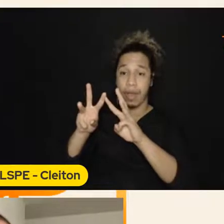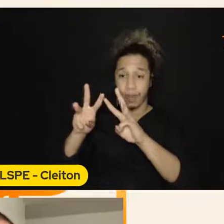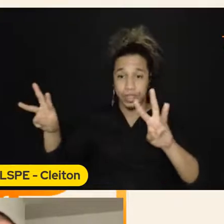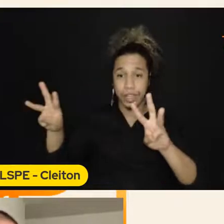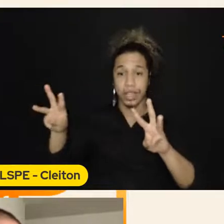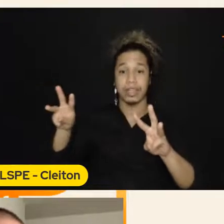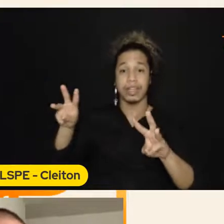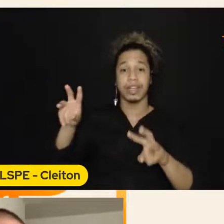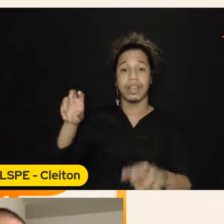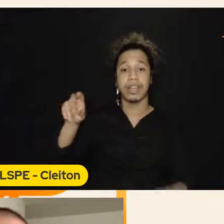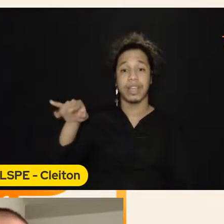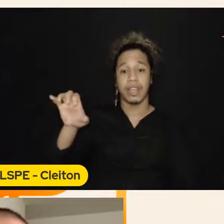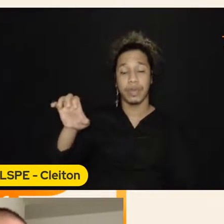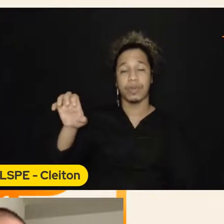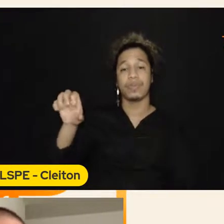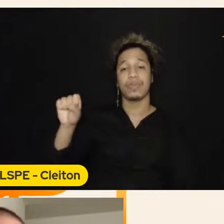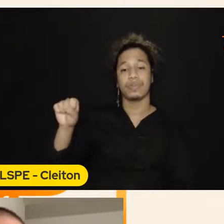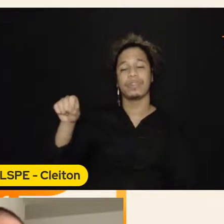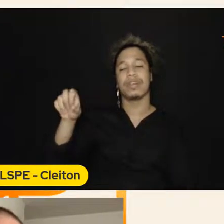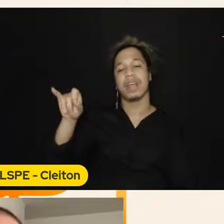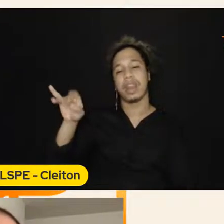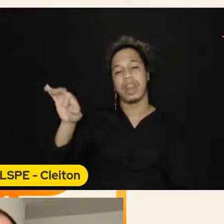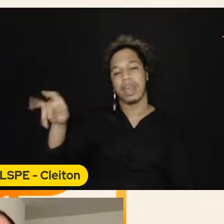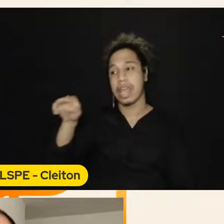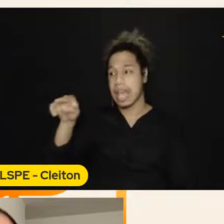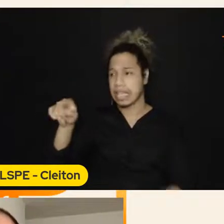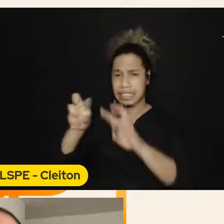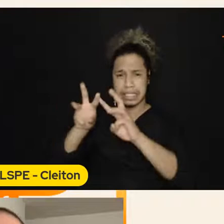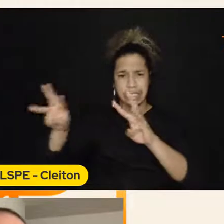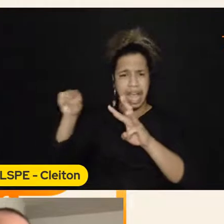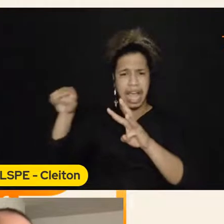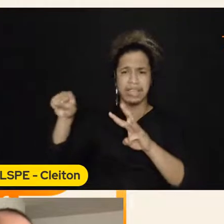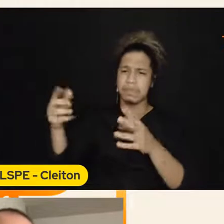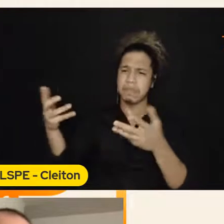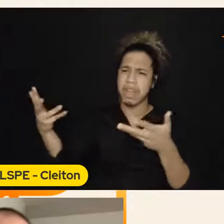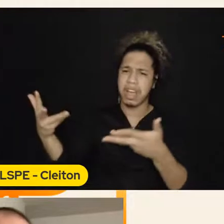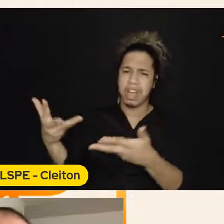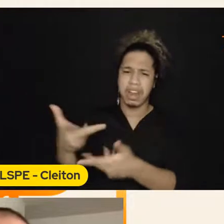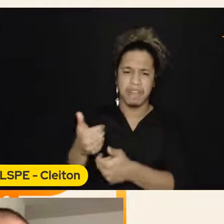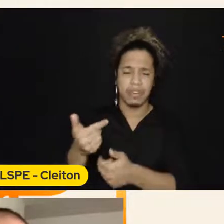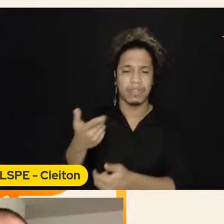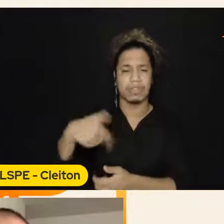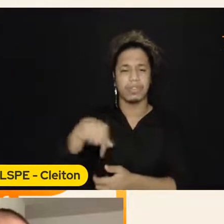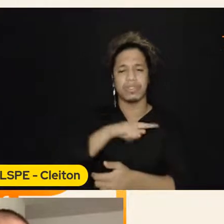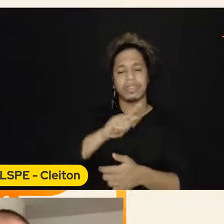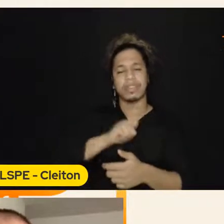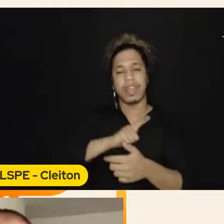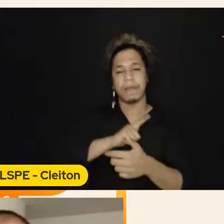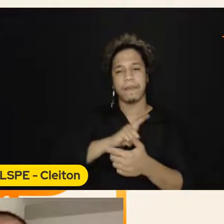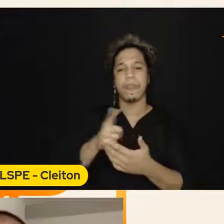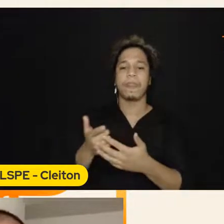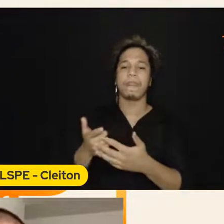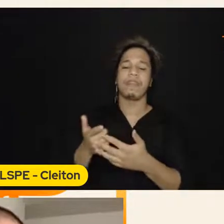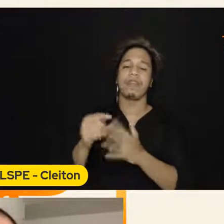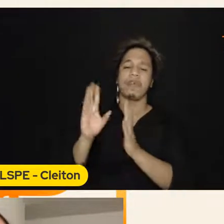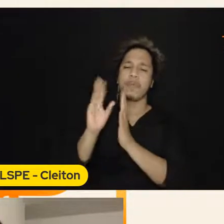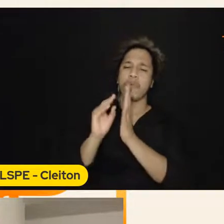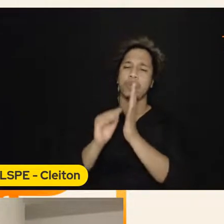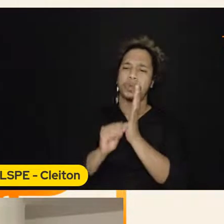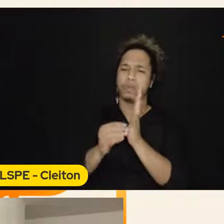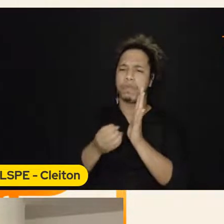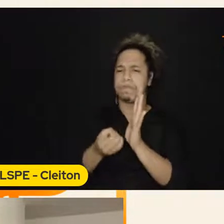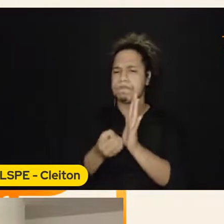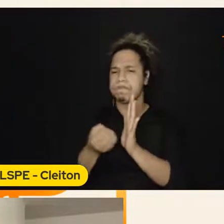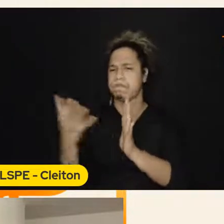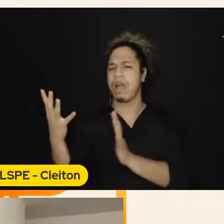Heads off, I'm passionate about this platform. You have so much content, but in there you